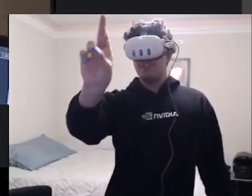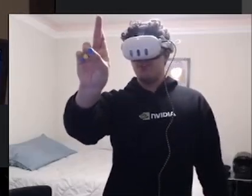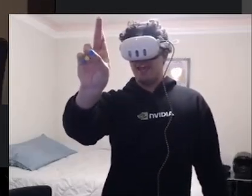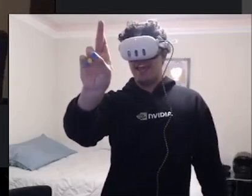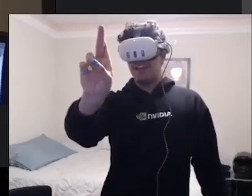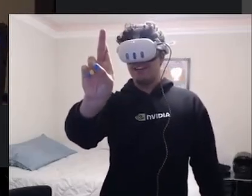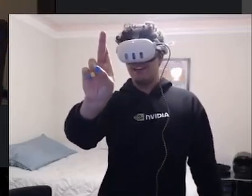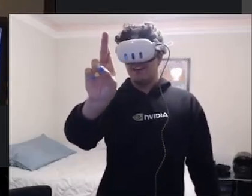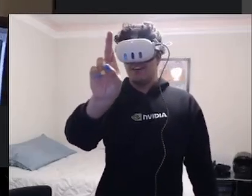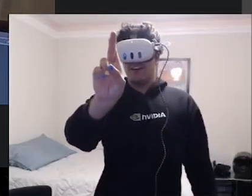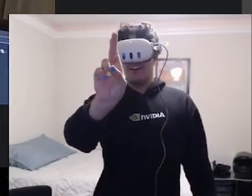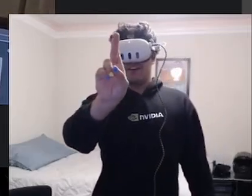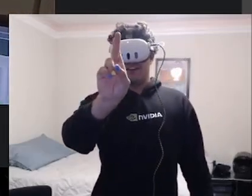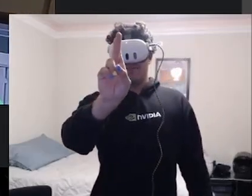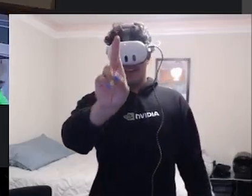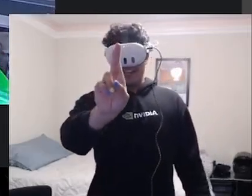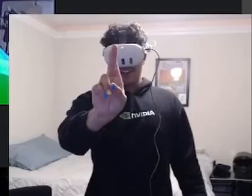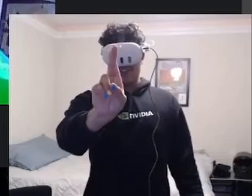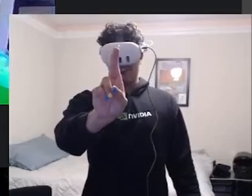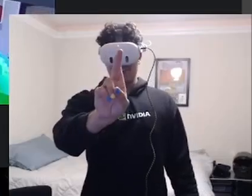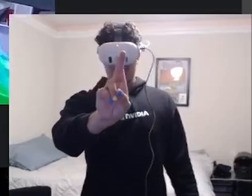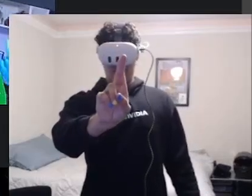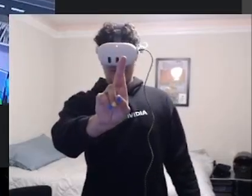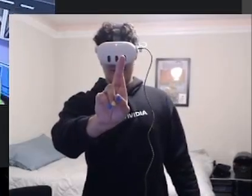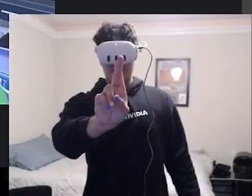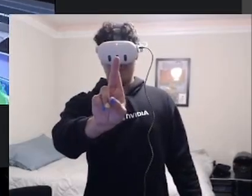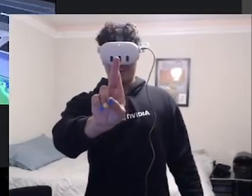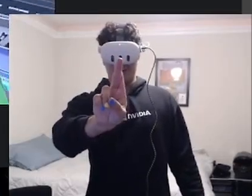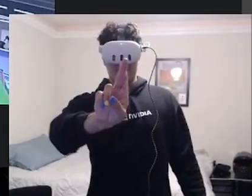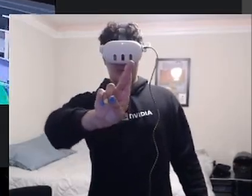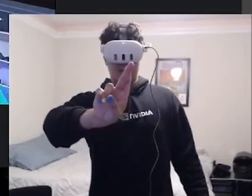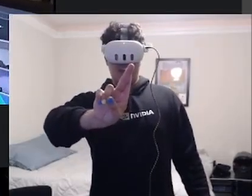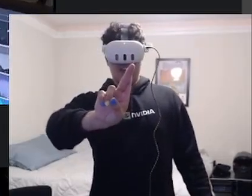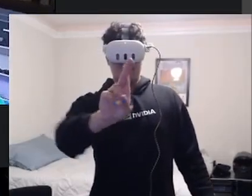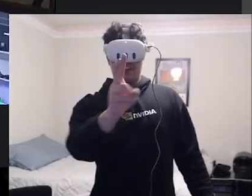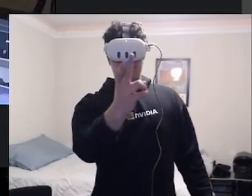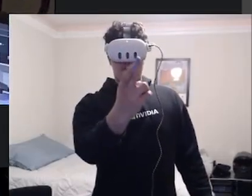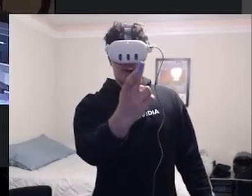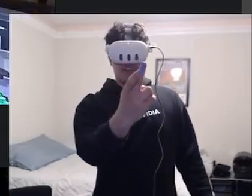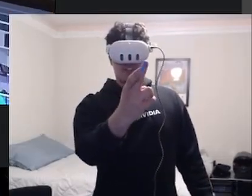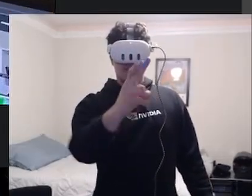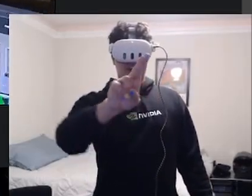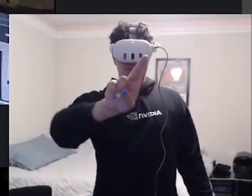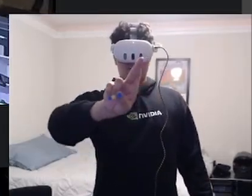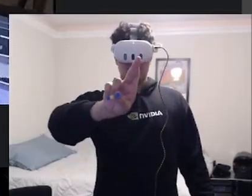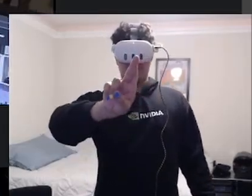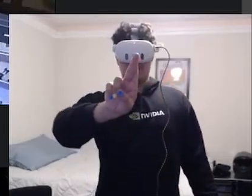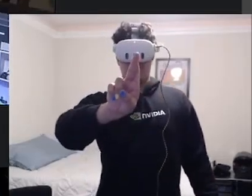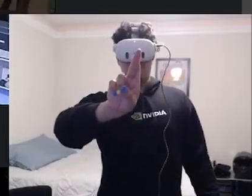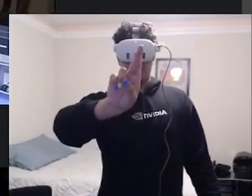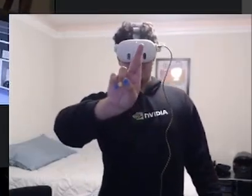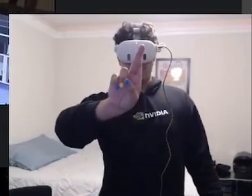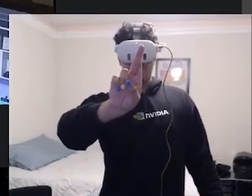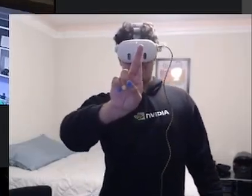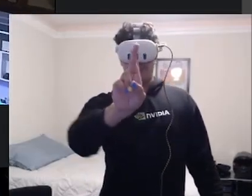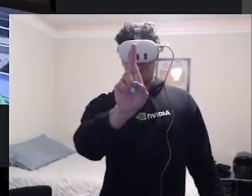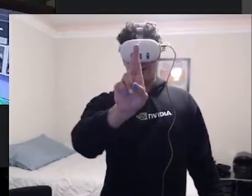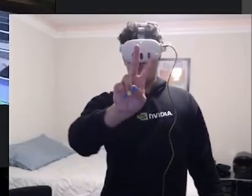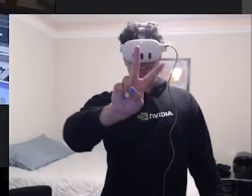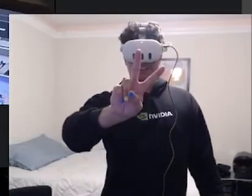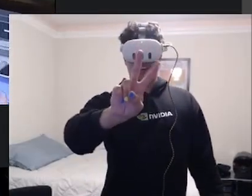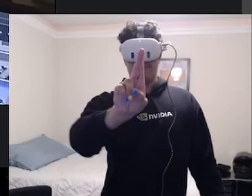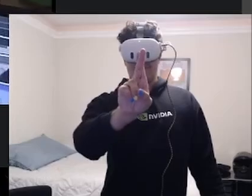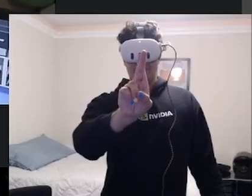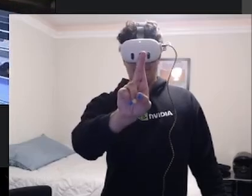my physical hand, my index finger is crossing the middle finger, but in the Oculus, the ghost is just holding those two fingers